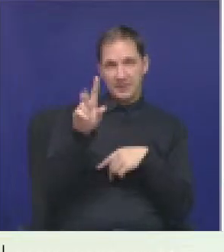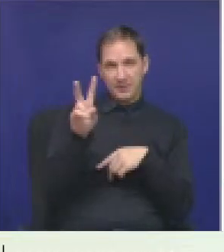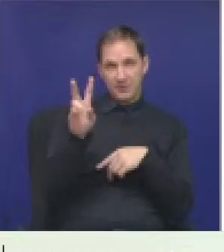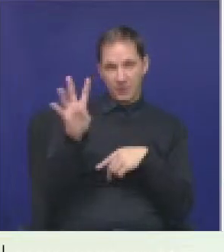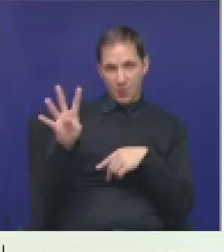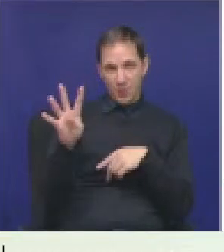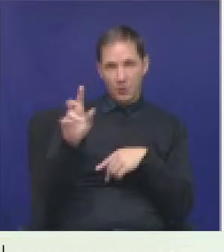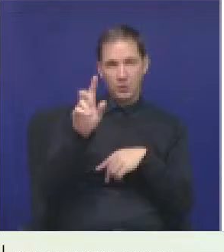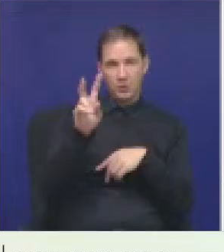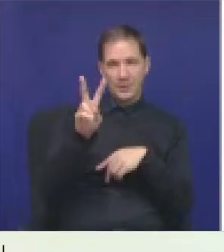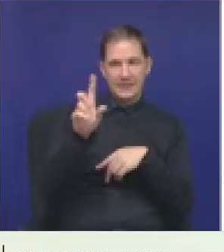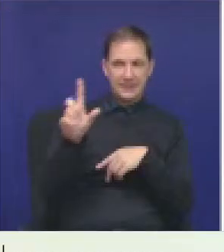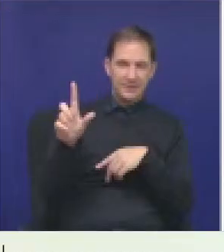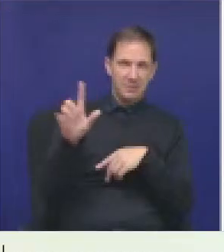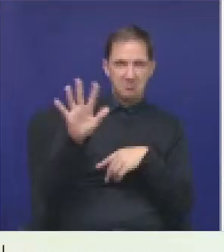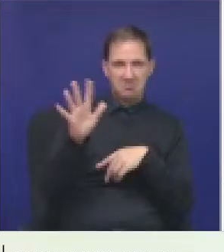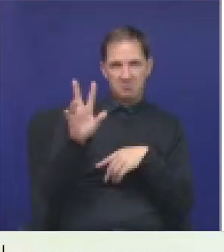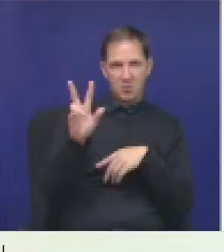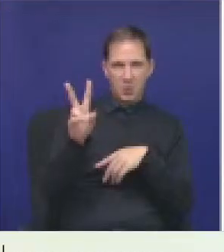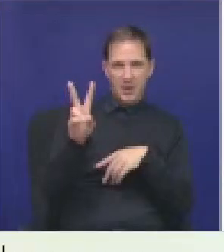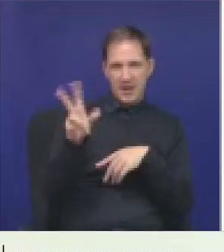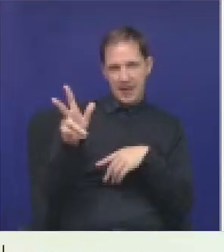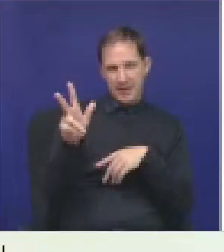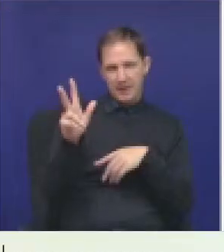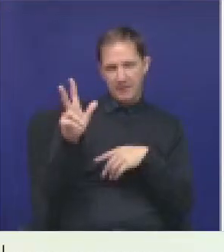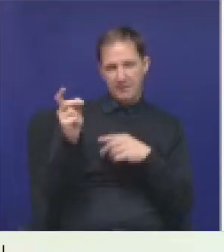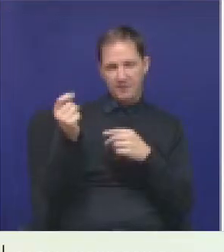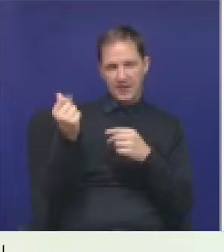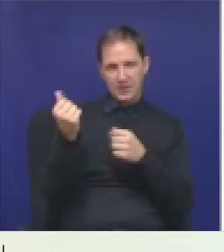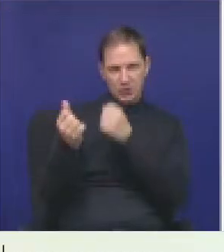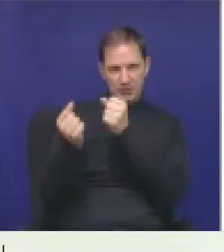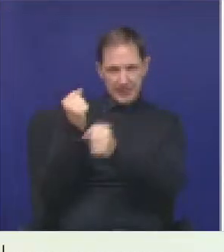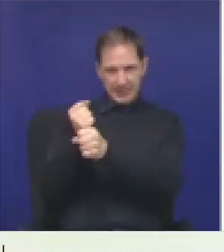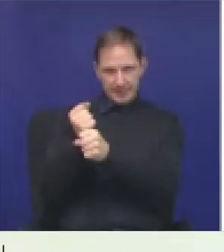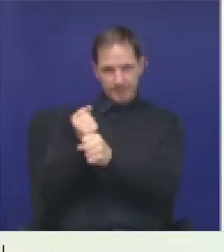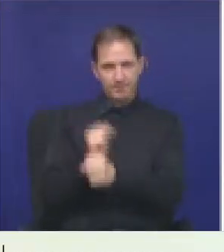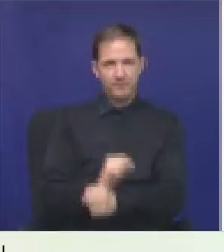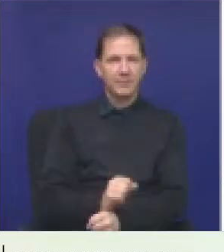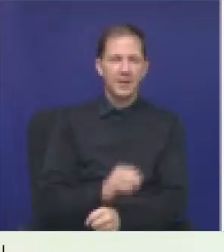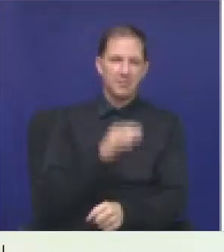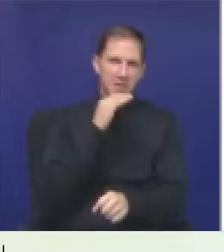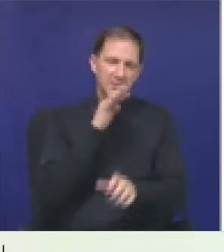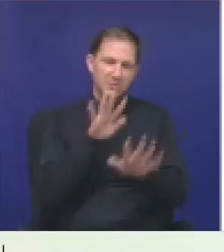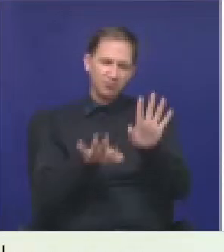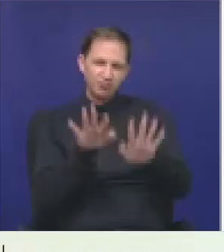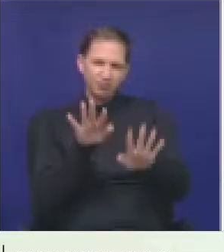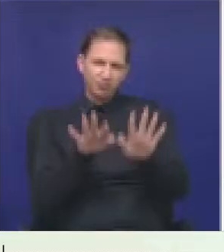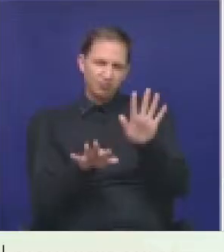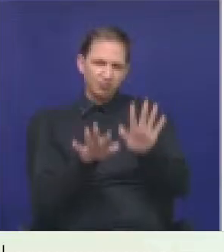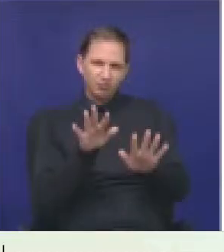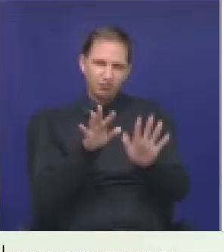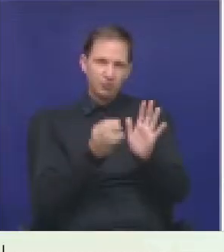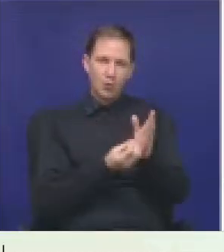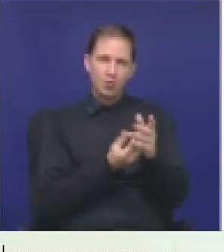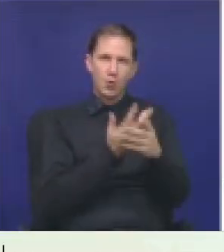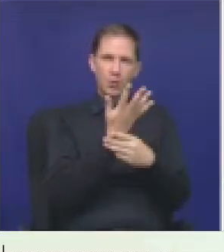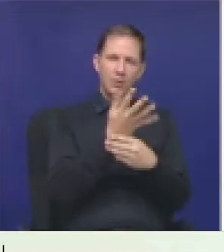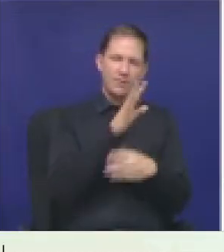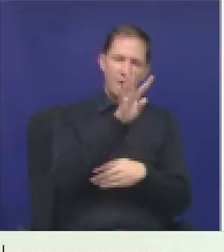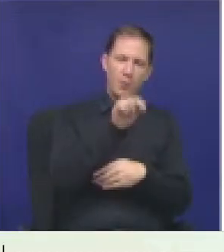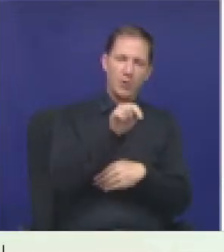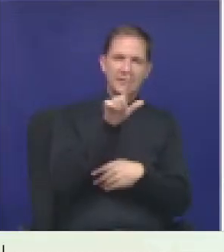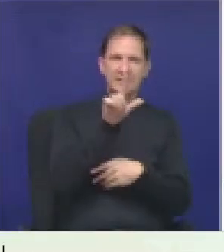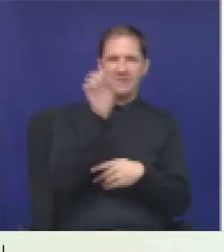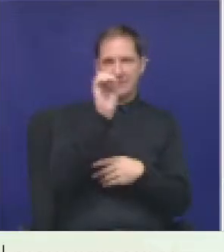in 2027-2028 financial years, which is an average growth of a rate of 4.7%. The